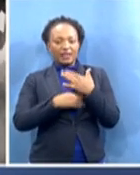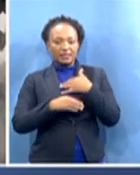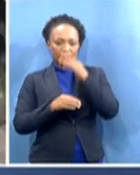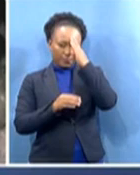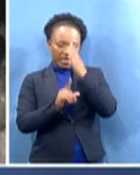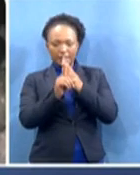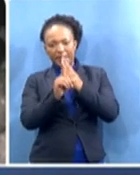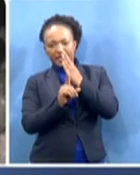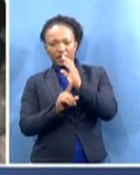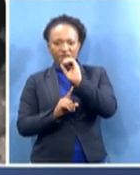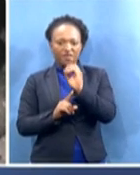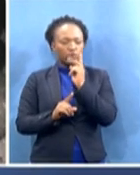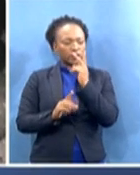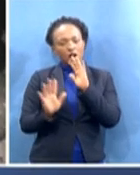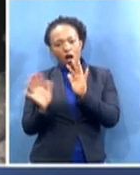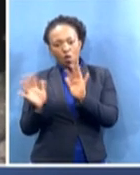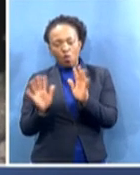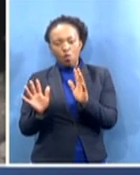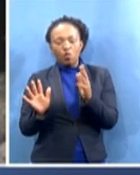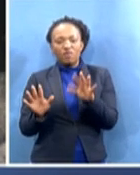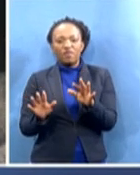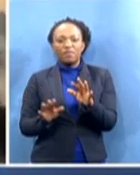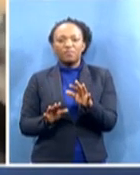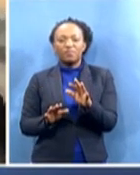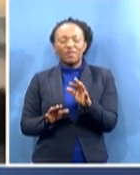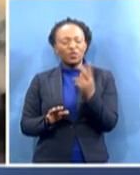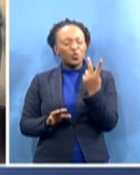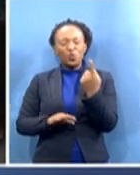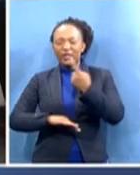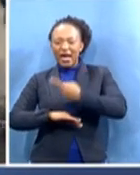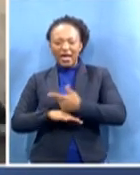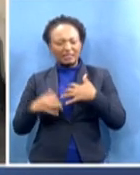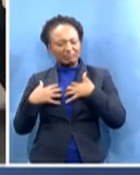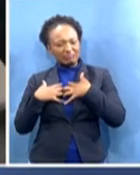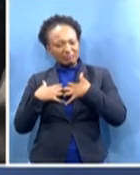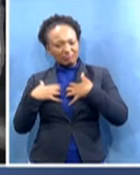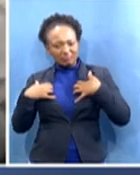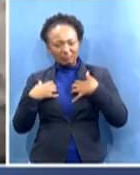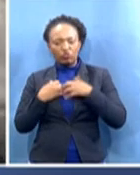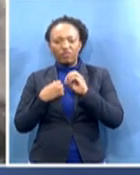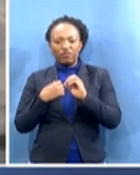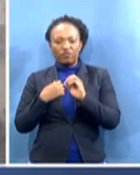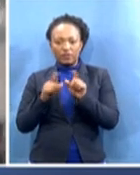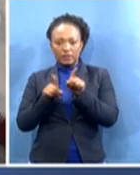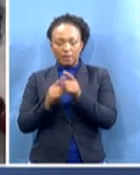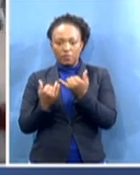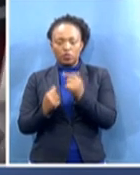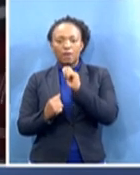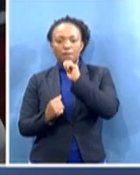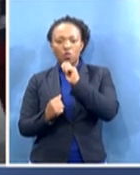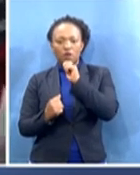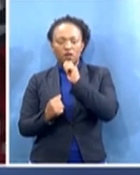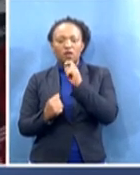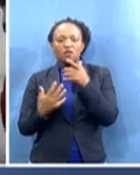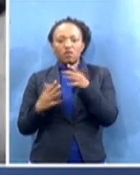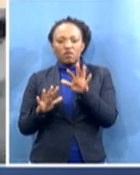spent 2 stressful days and this morning a huge delegation of government is on place, first of